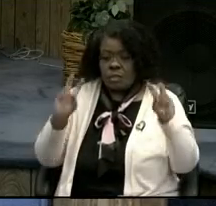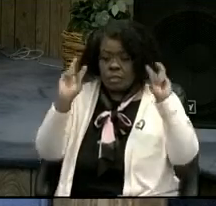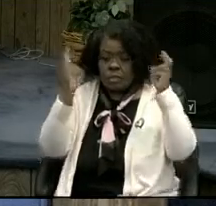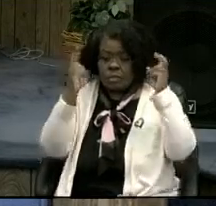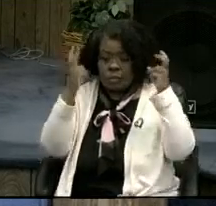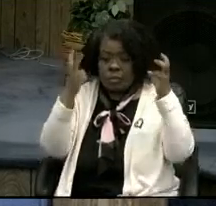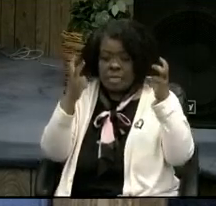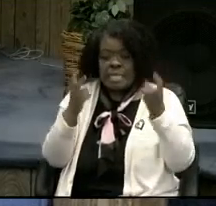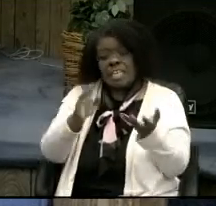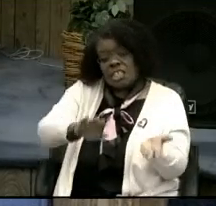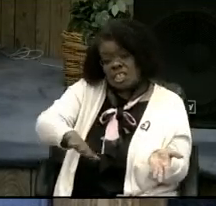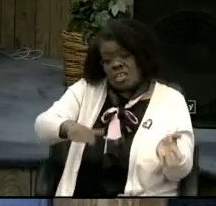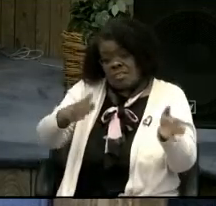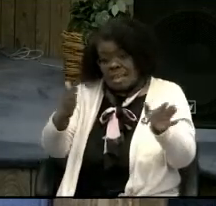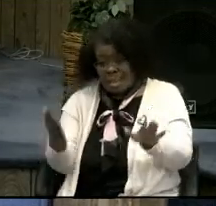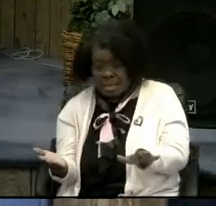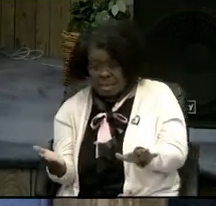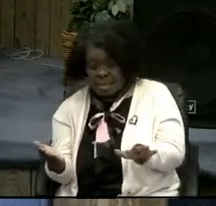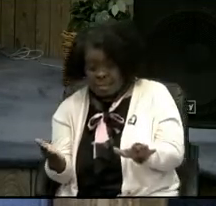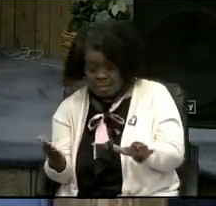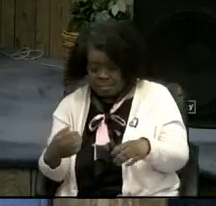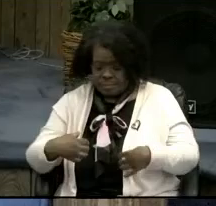reading of the fourth commandment.